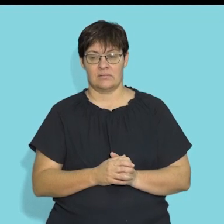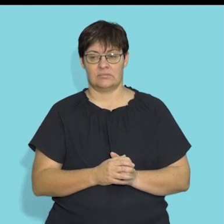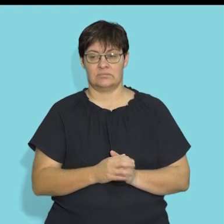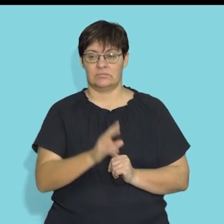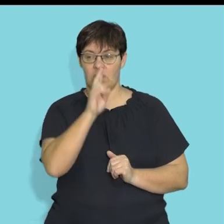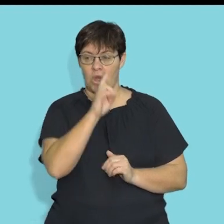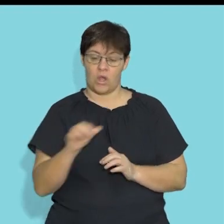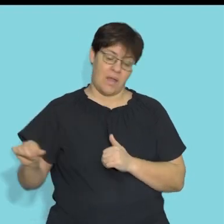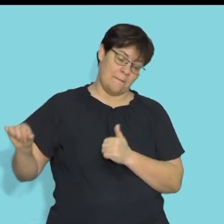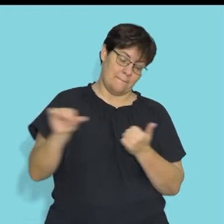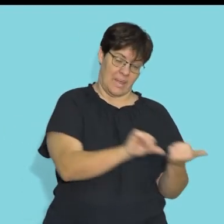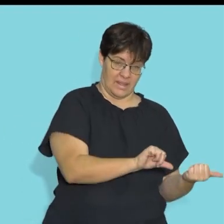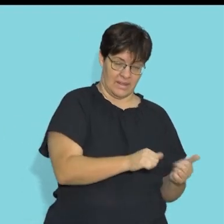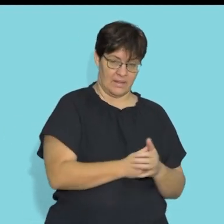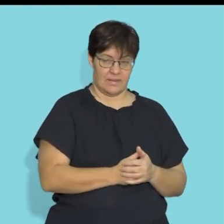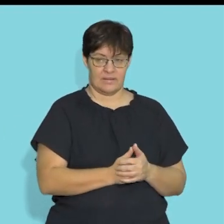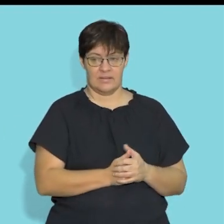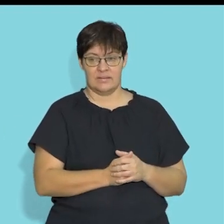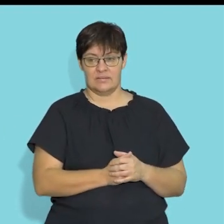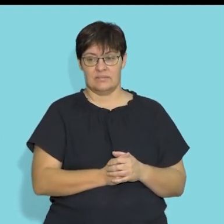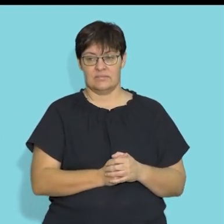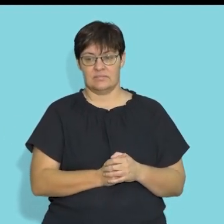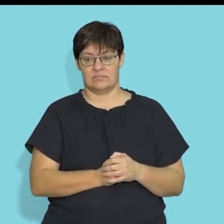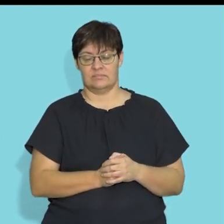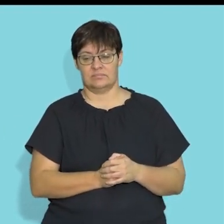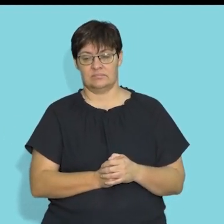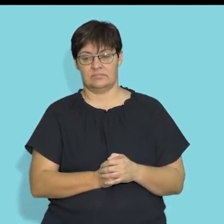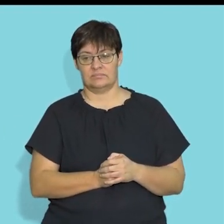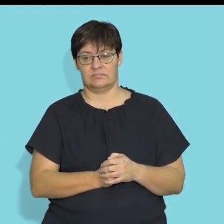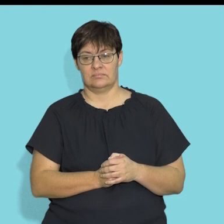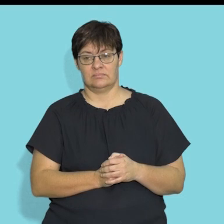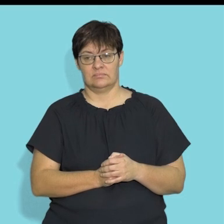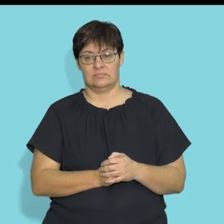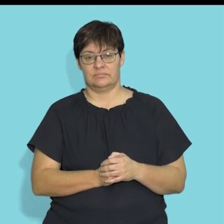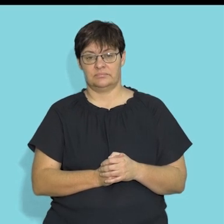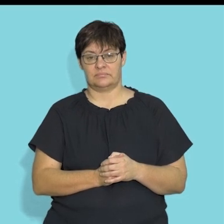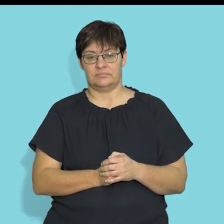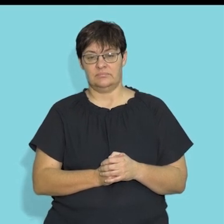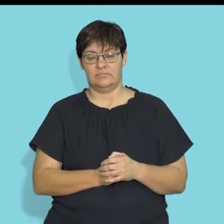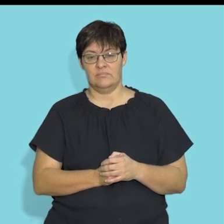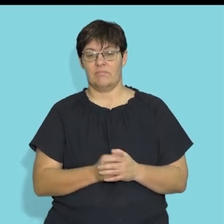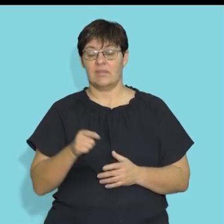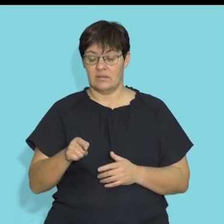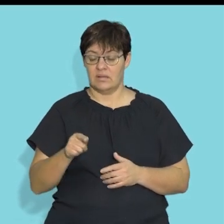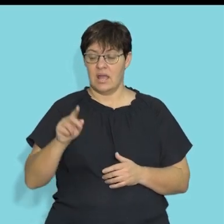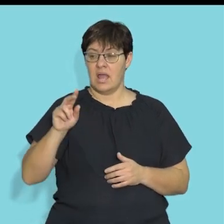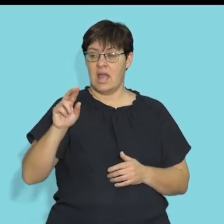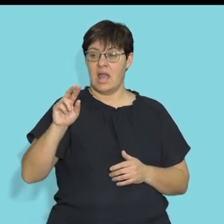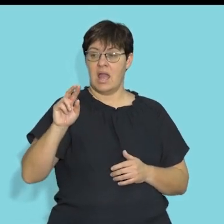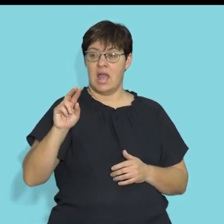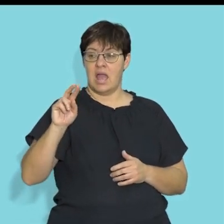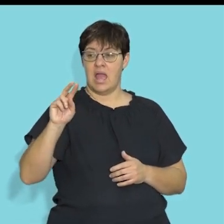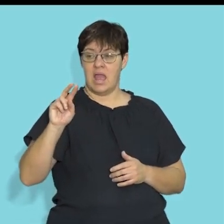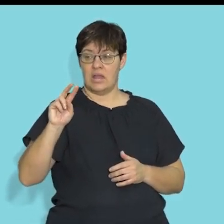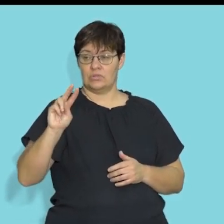When we look at the reverse reaction, where the nitrogen where the ammonia now convert